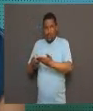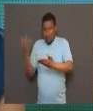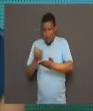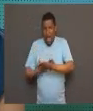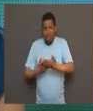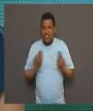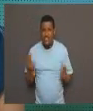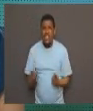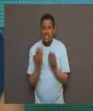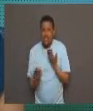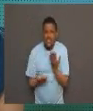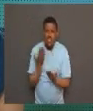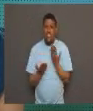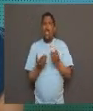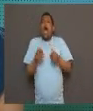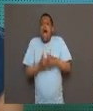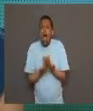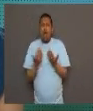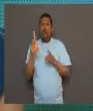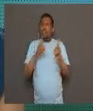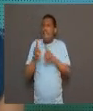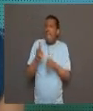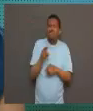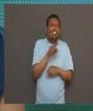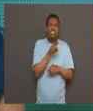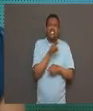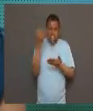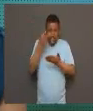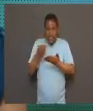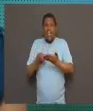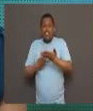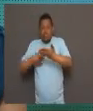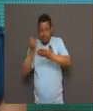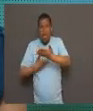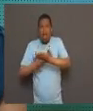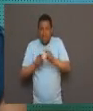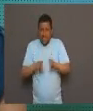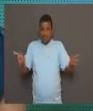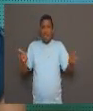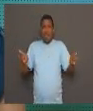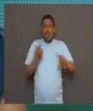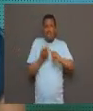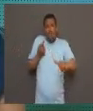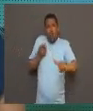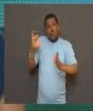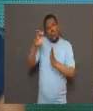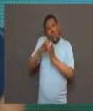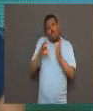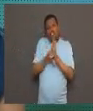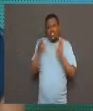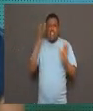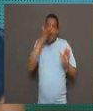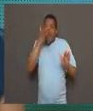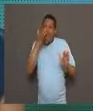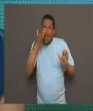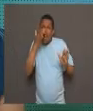serves? How does a sketch map differ from a conventional map,